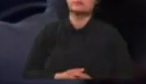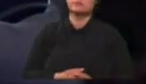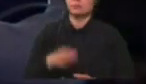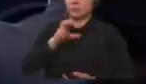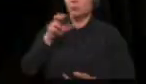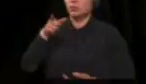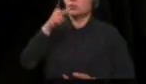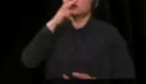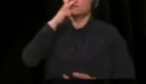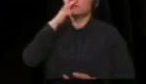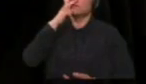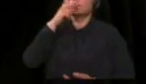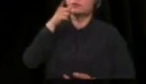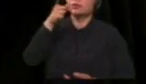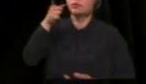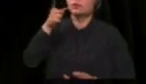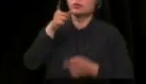Everybody thinks that's a tram, but it's a bus.